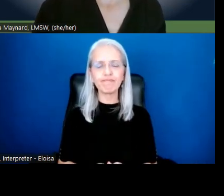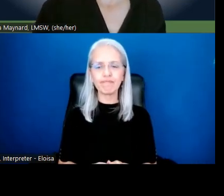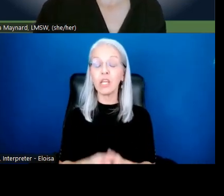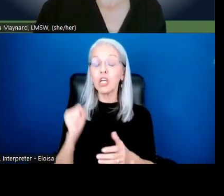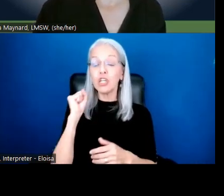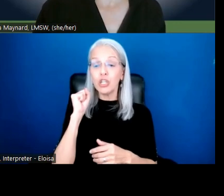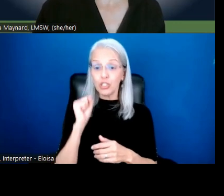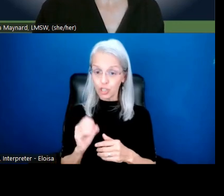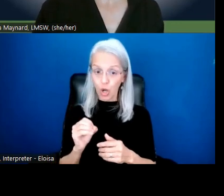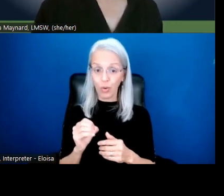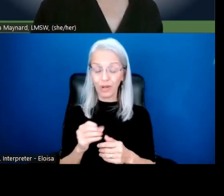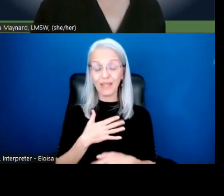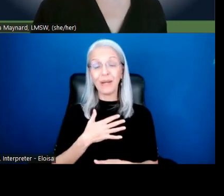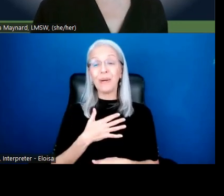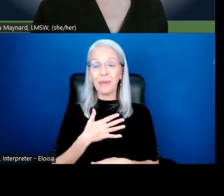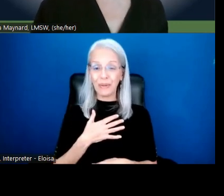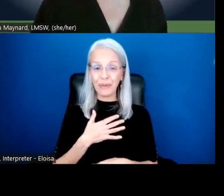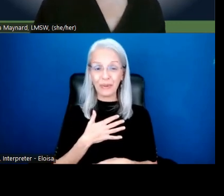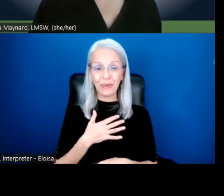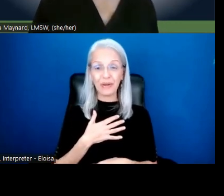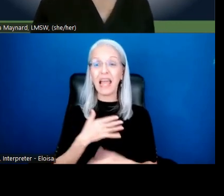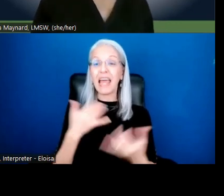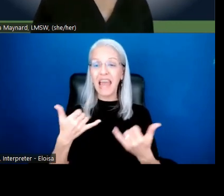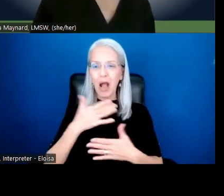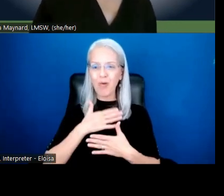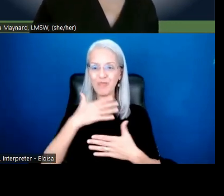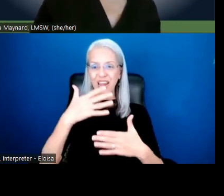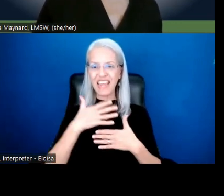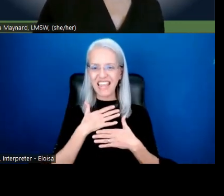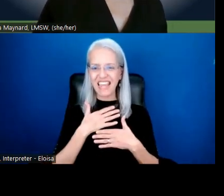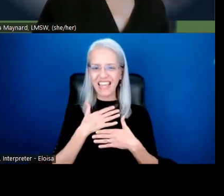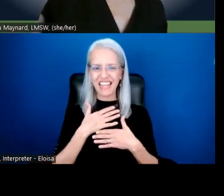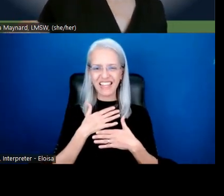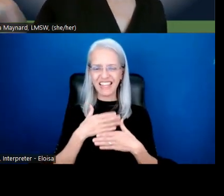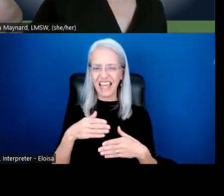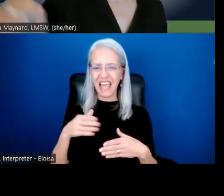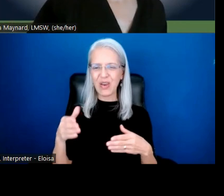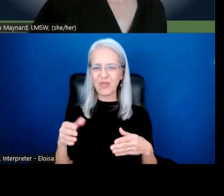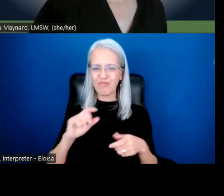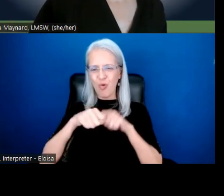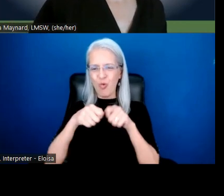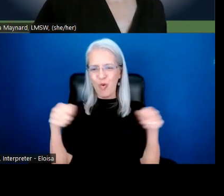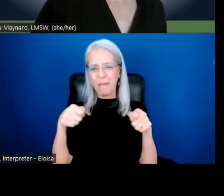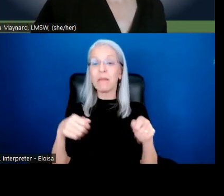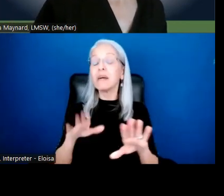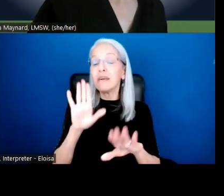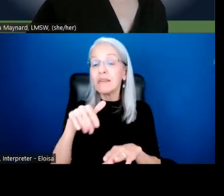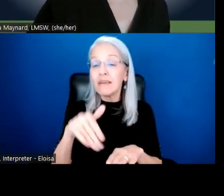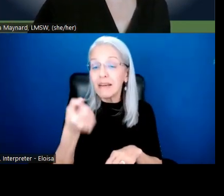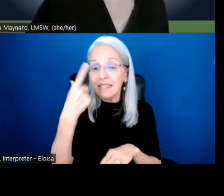So, we're going to breathe and wrap it up. Lisa, by the way, is a yoga